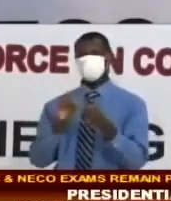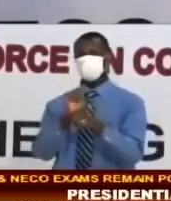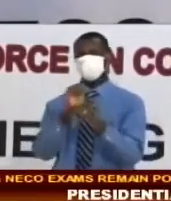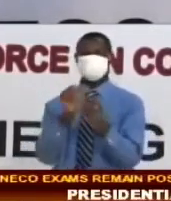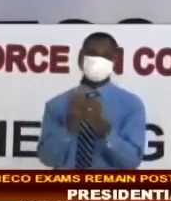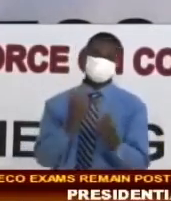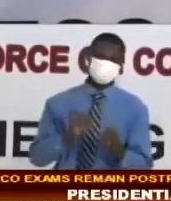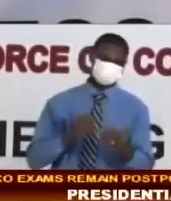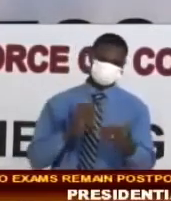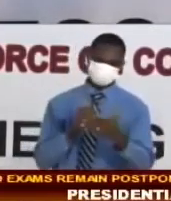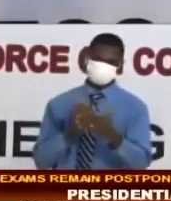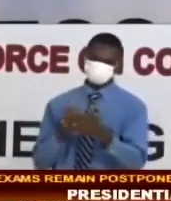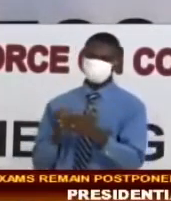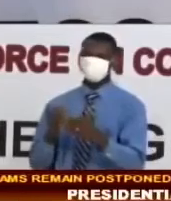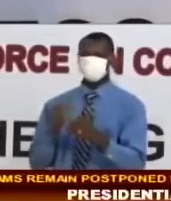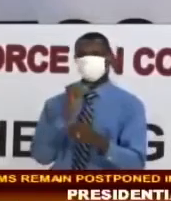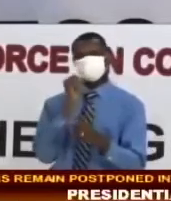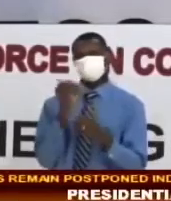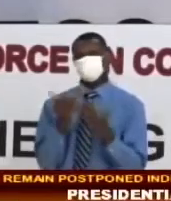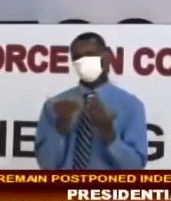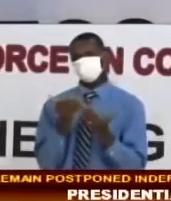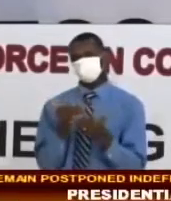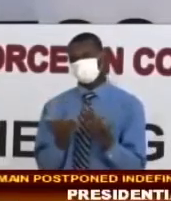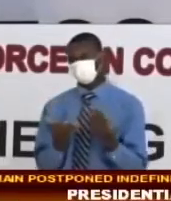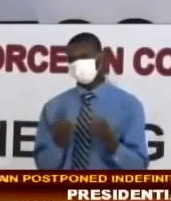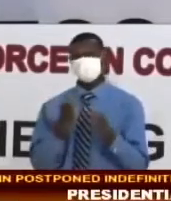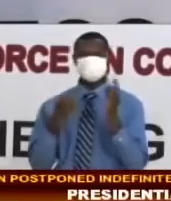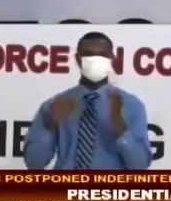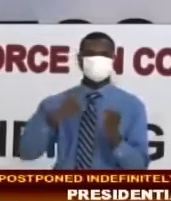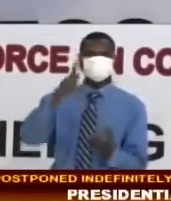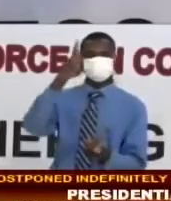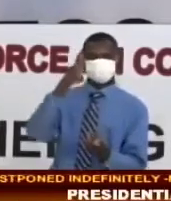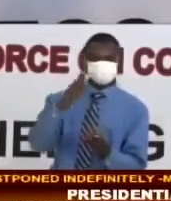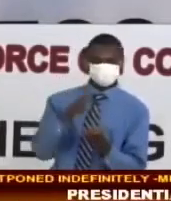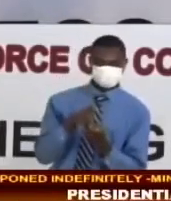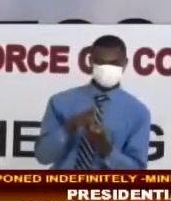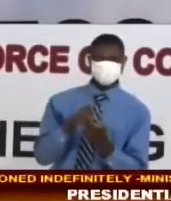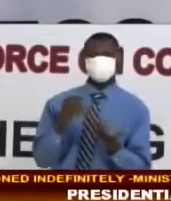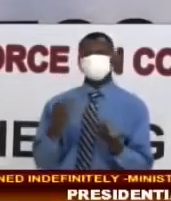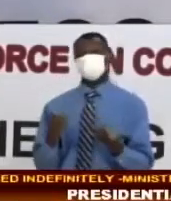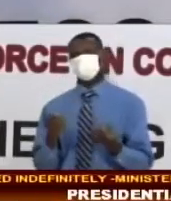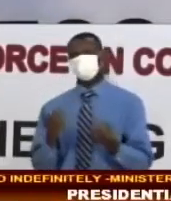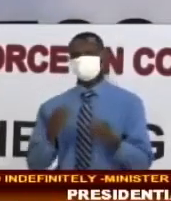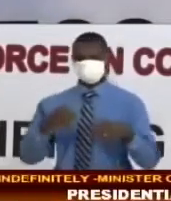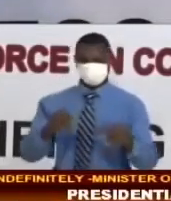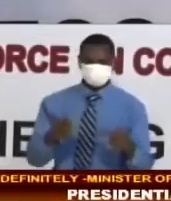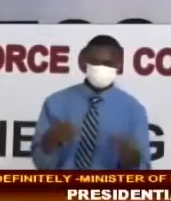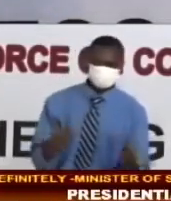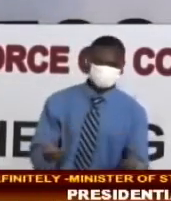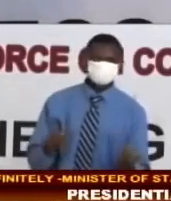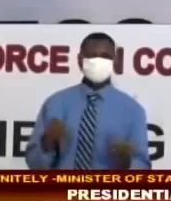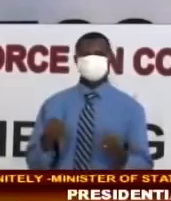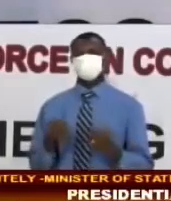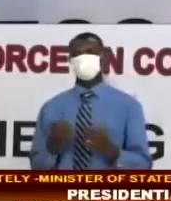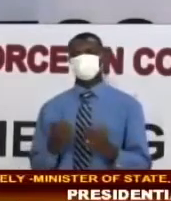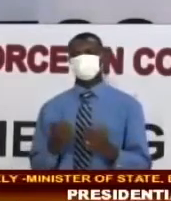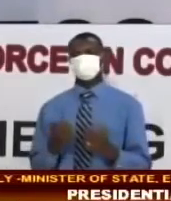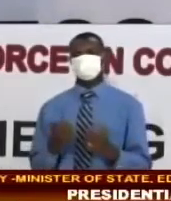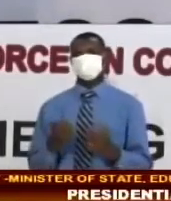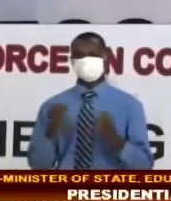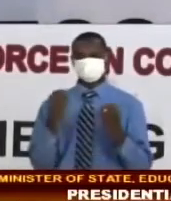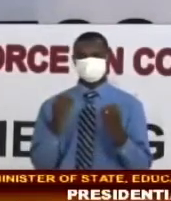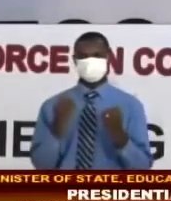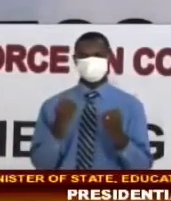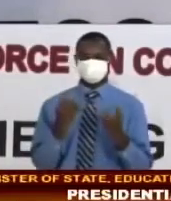an easy decision. If we reduce the frequency of the markets, more and more people will be